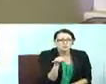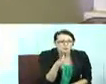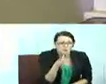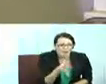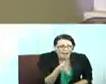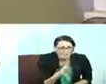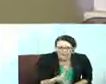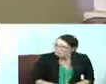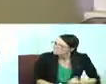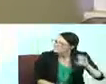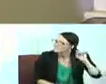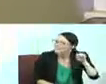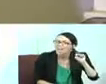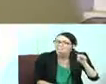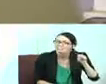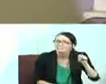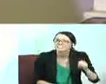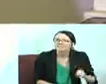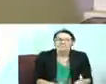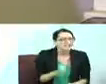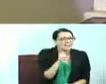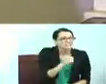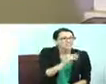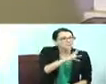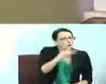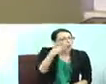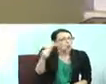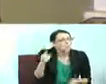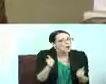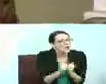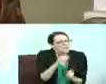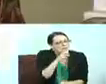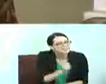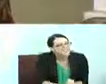said, yeah, baby, it doesn't go away with age.